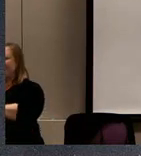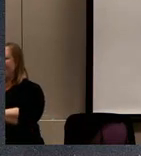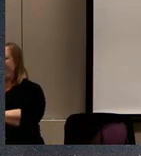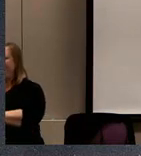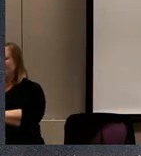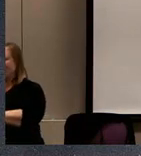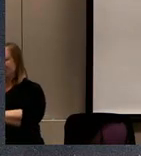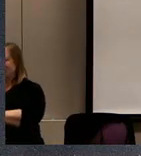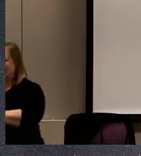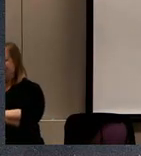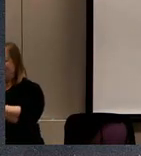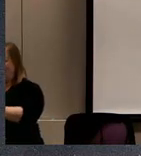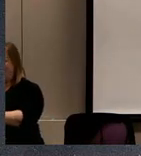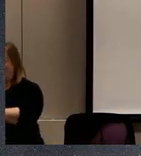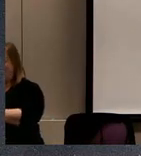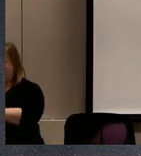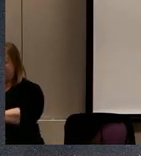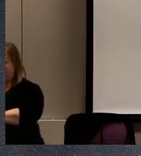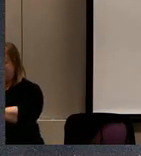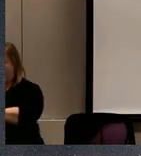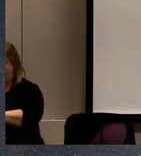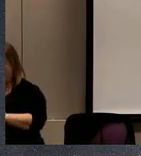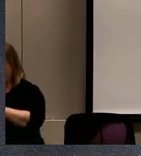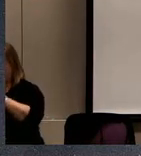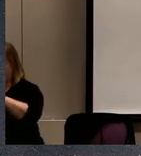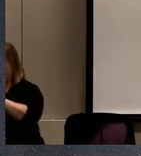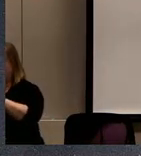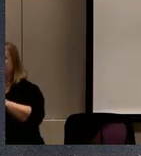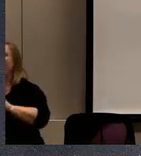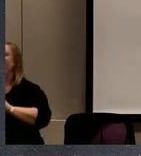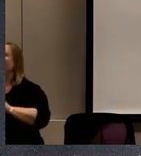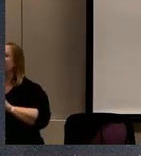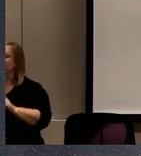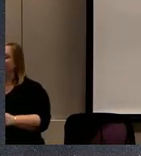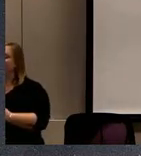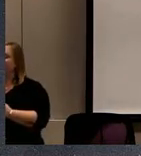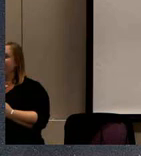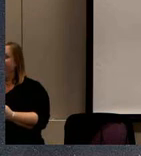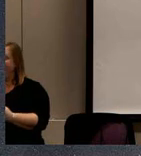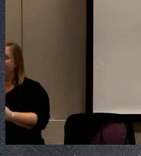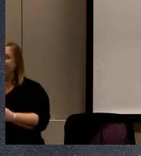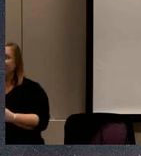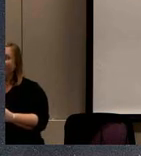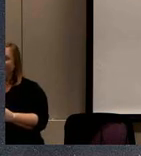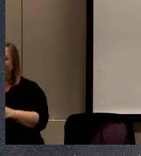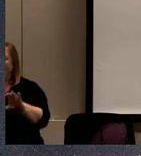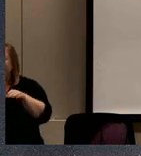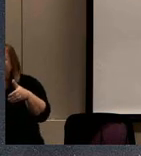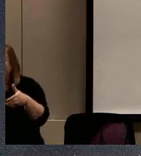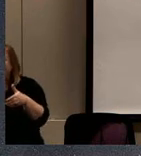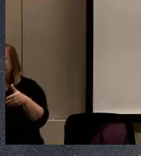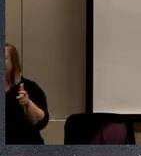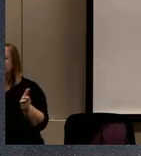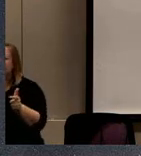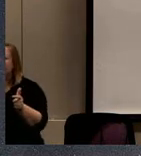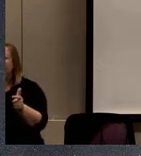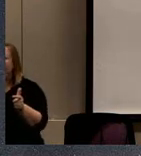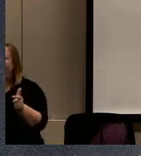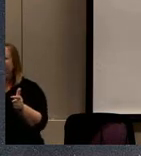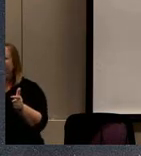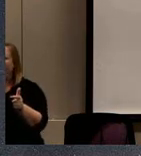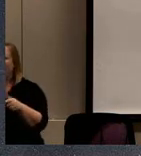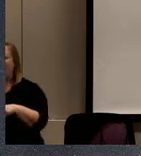years, primarily founded as originally a club for the small hobby of